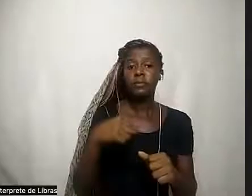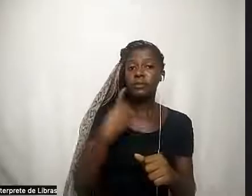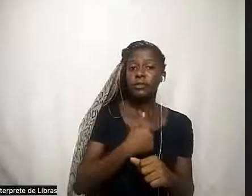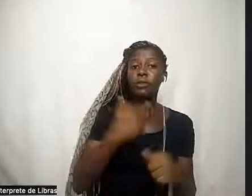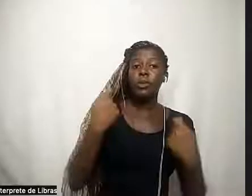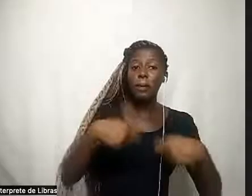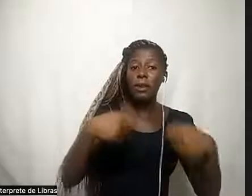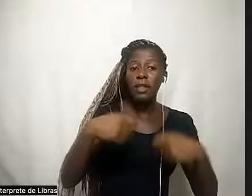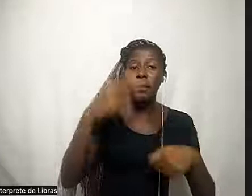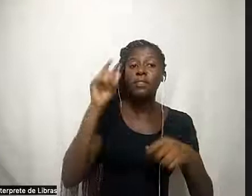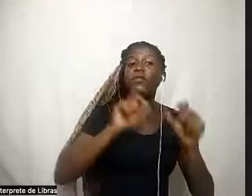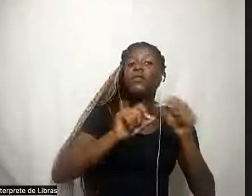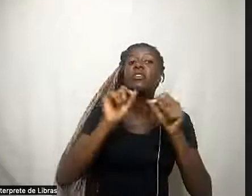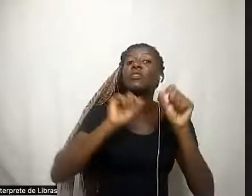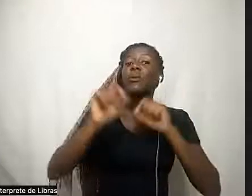So we have